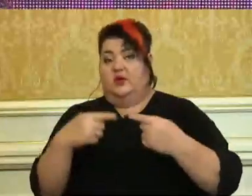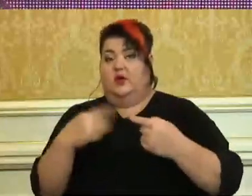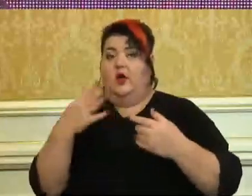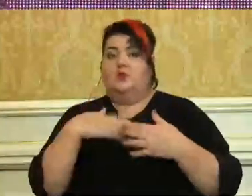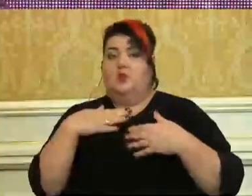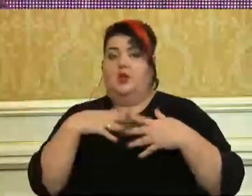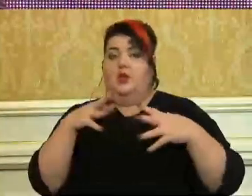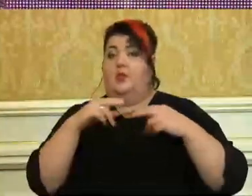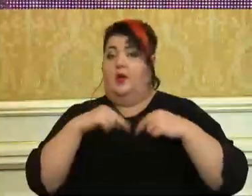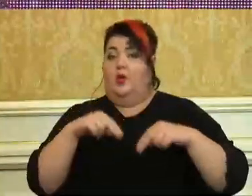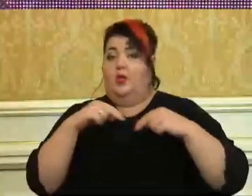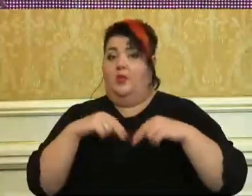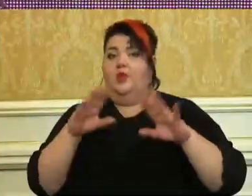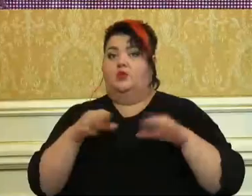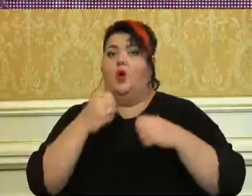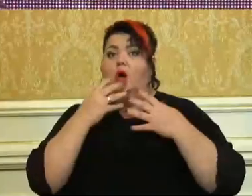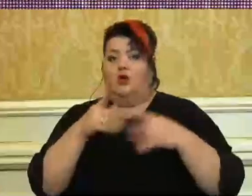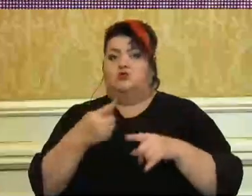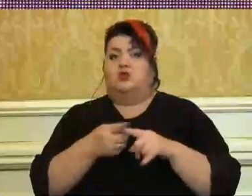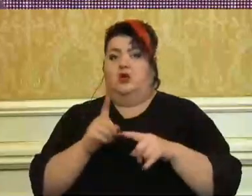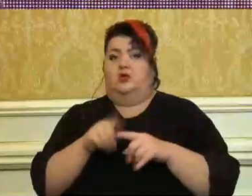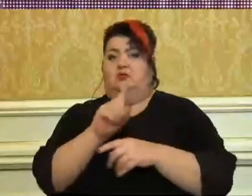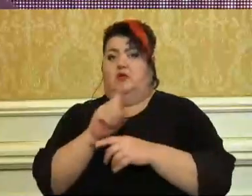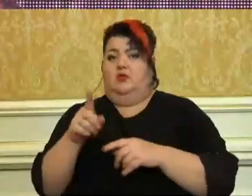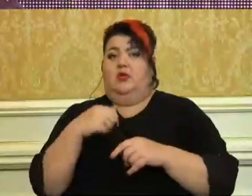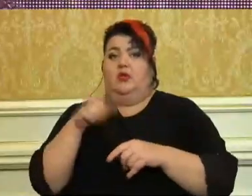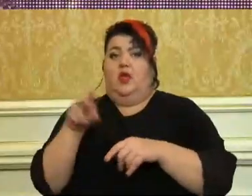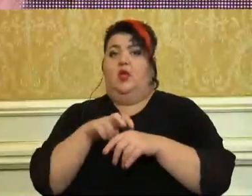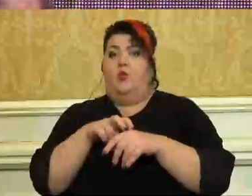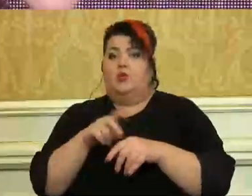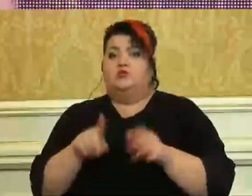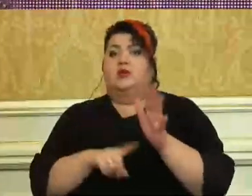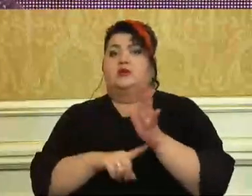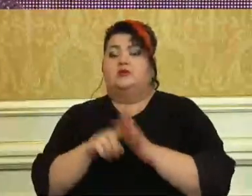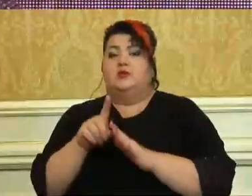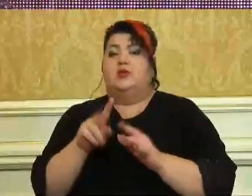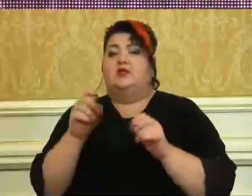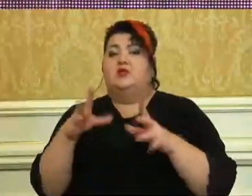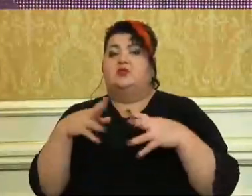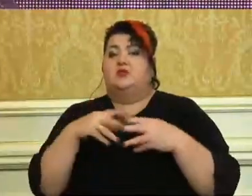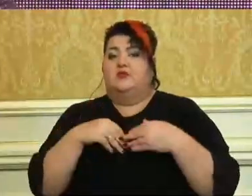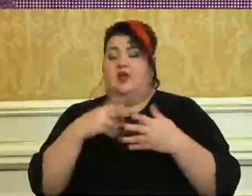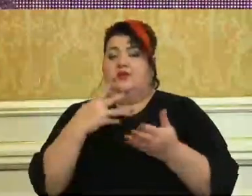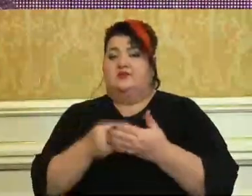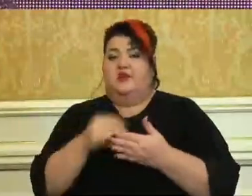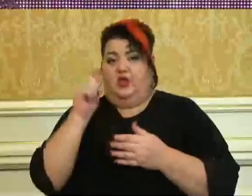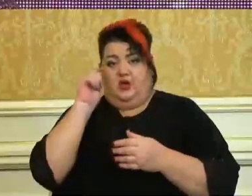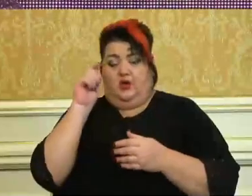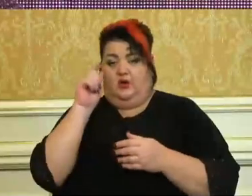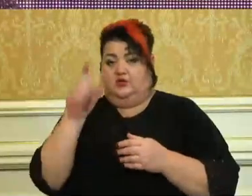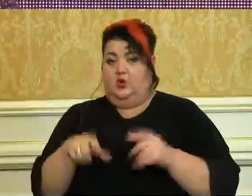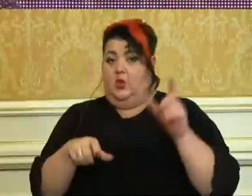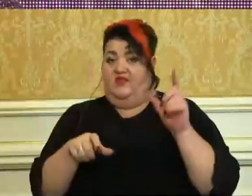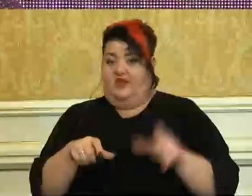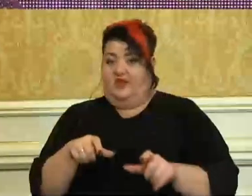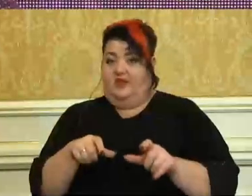I'm talking with Mrs. Alyona or with my colleagues, let's stop to discuss